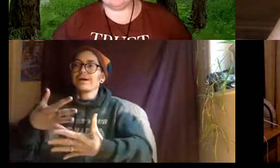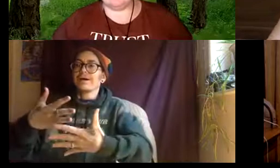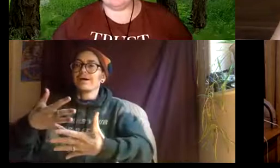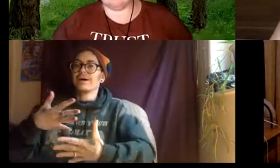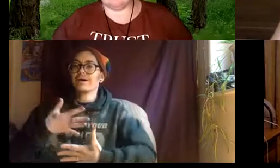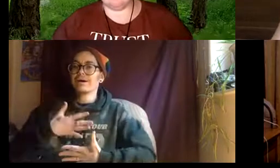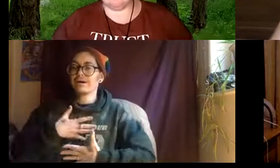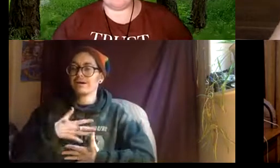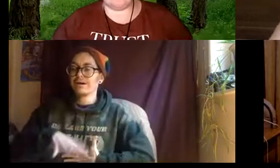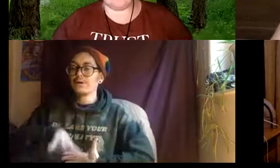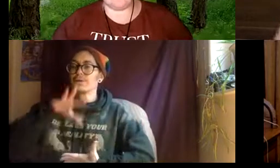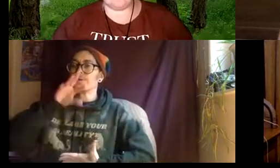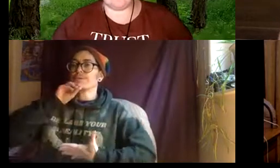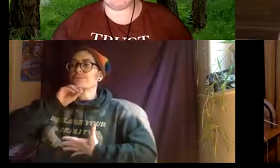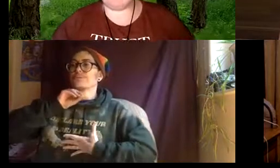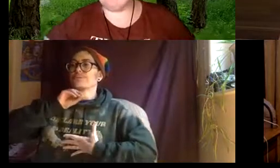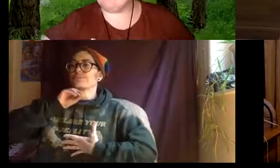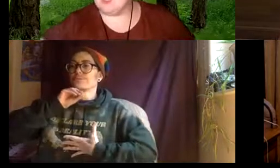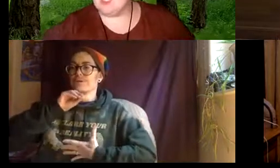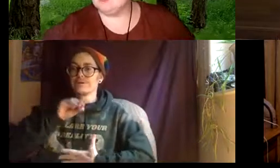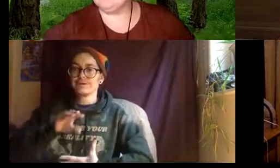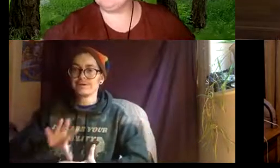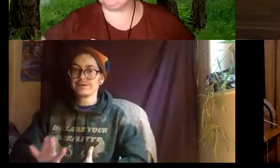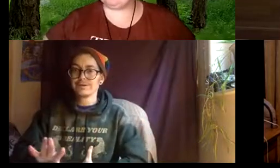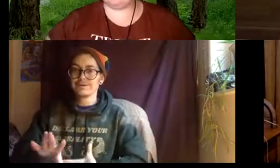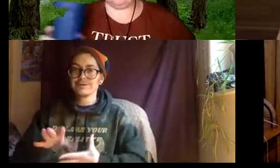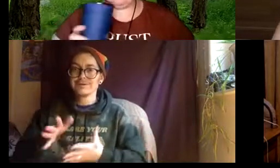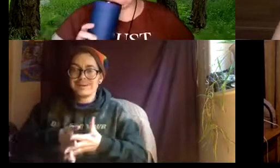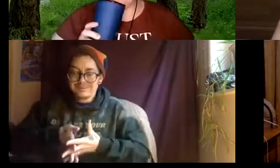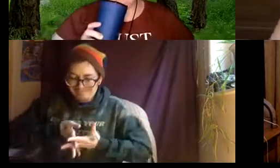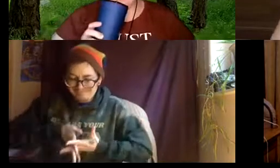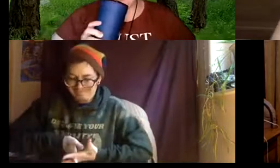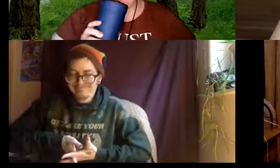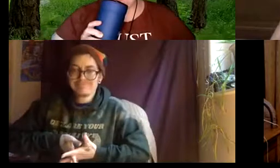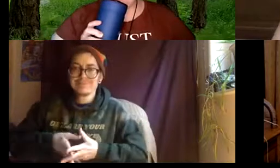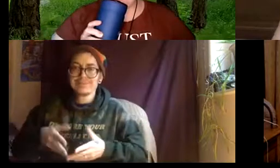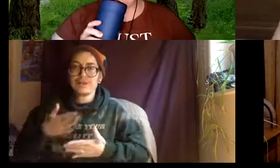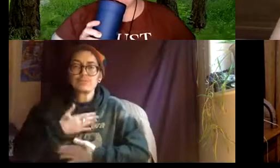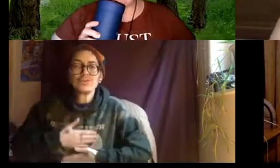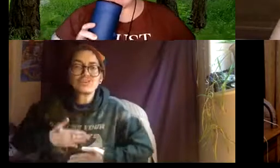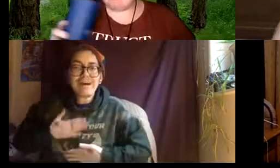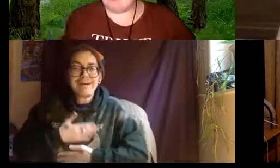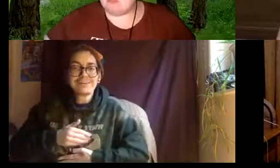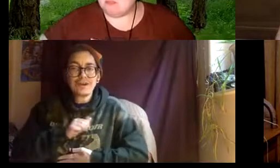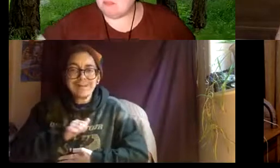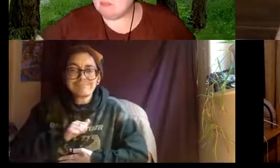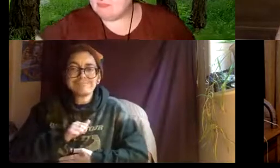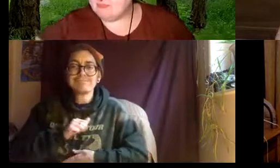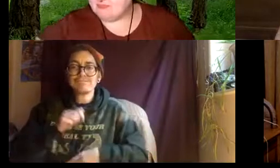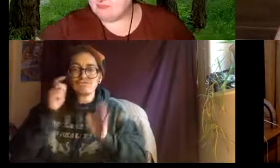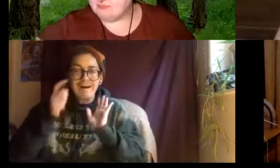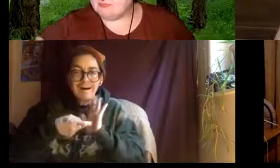yourself permission to have a full breath in and to exhale completely and to